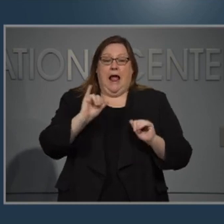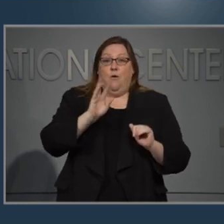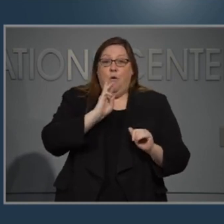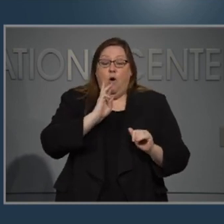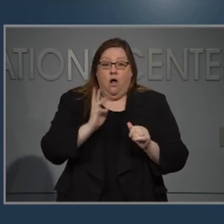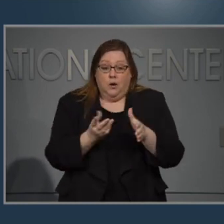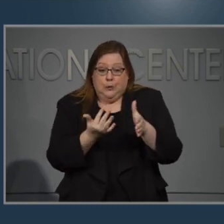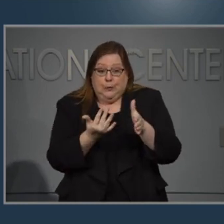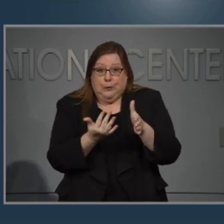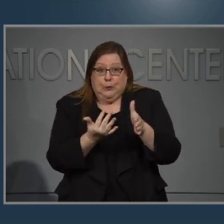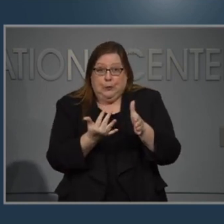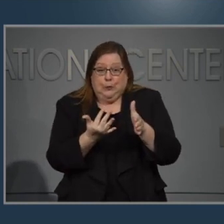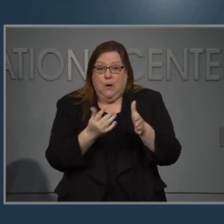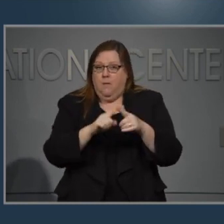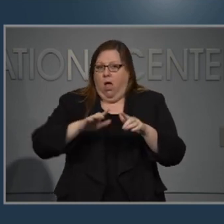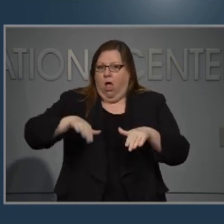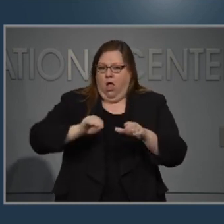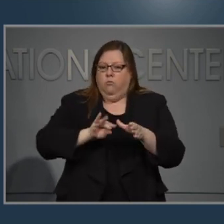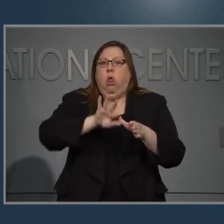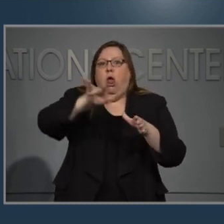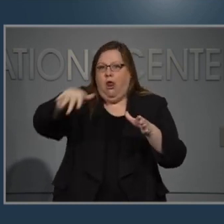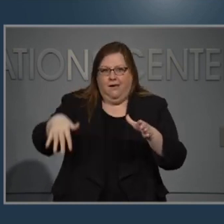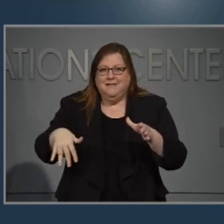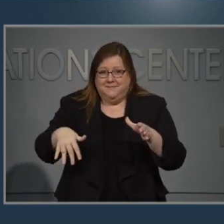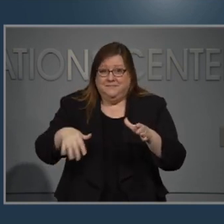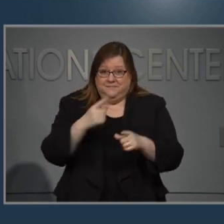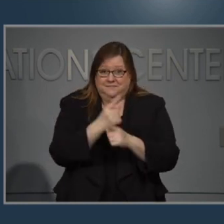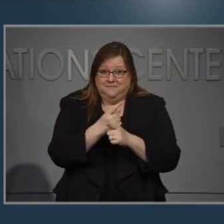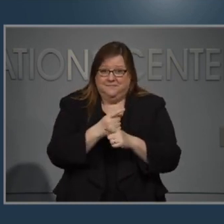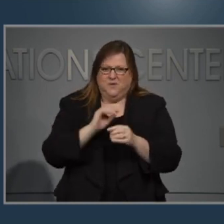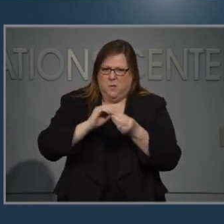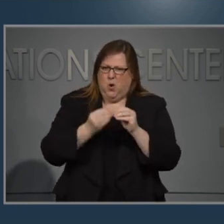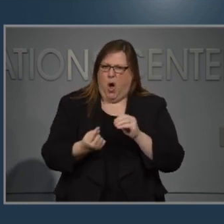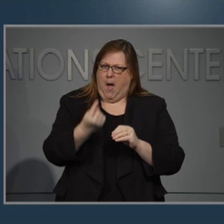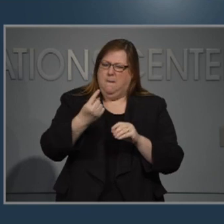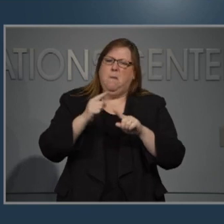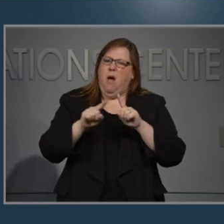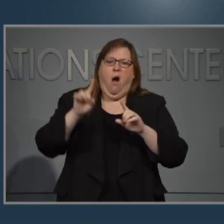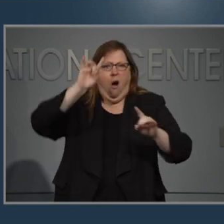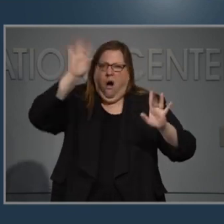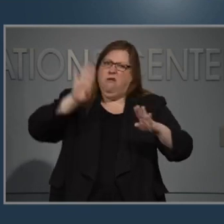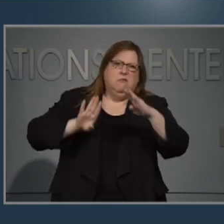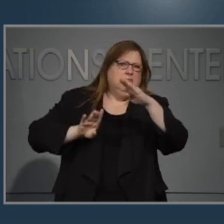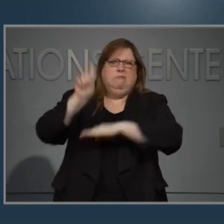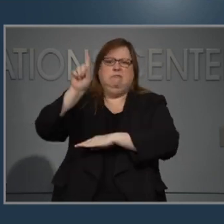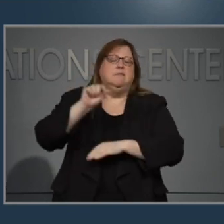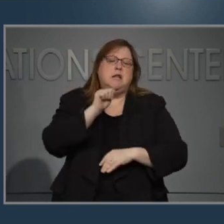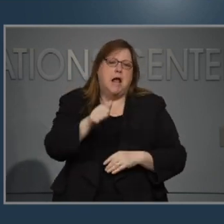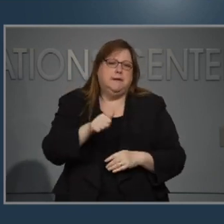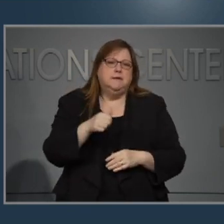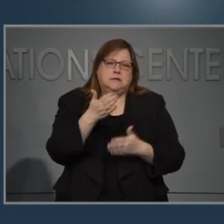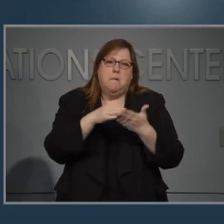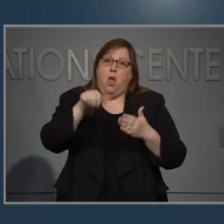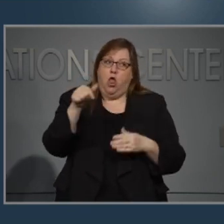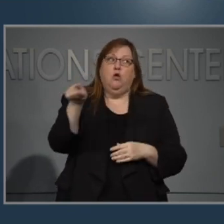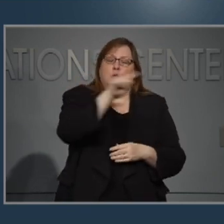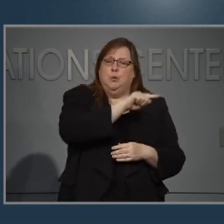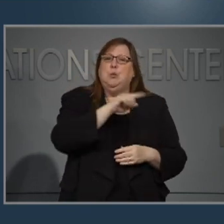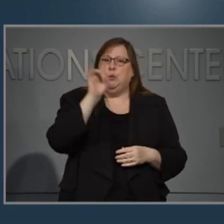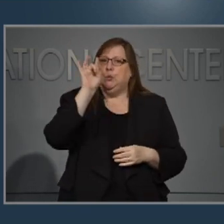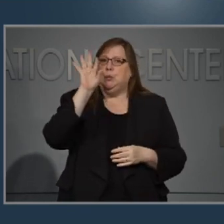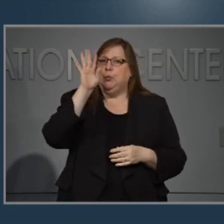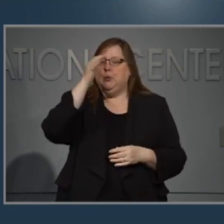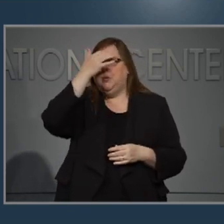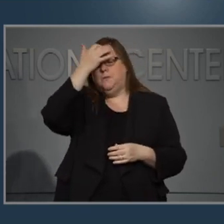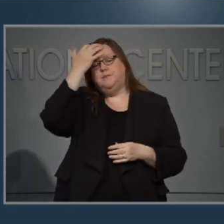as a number of states are now doing. As I go through the data, don't forget, we have the ability to impact these